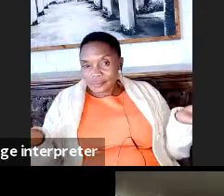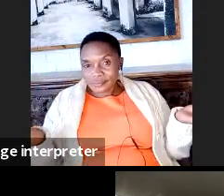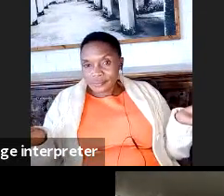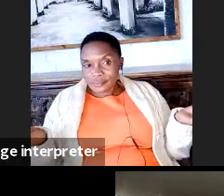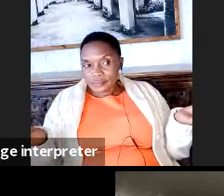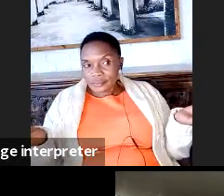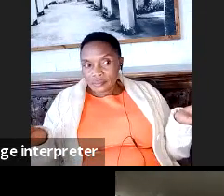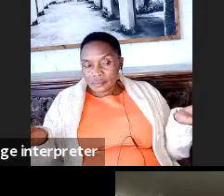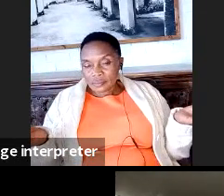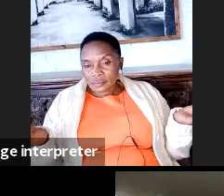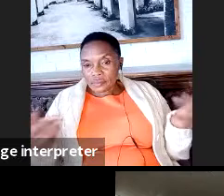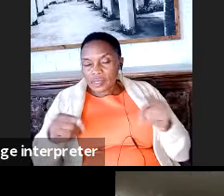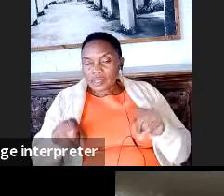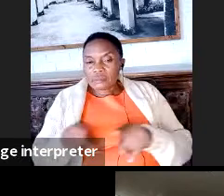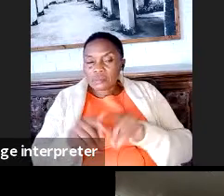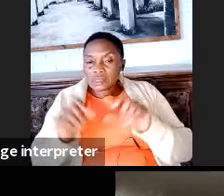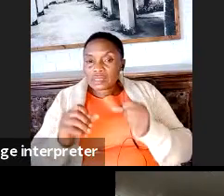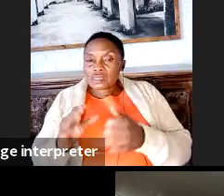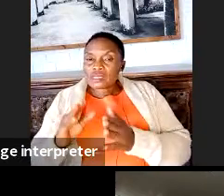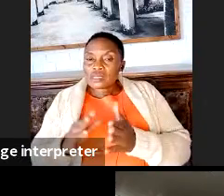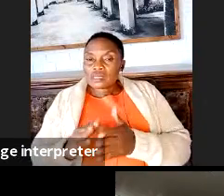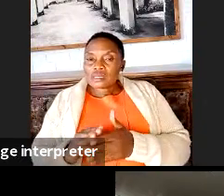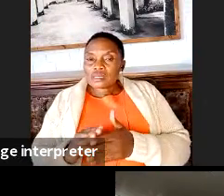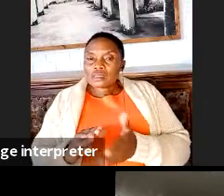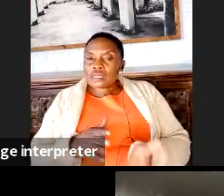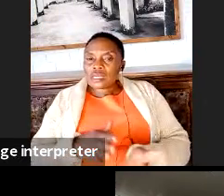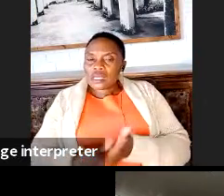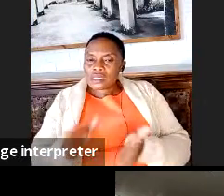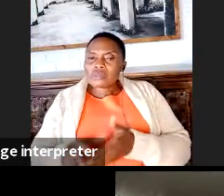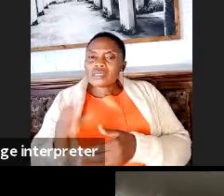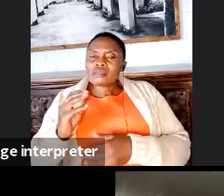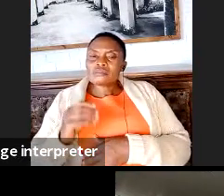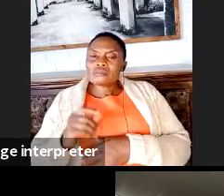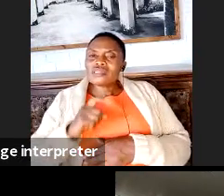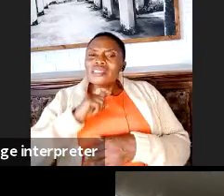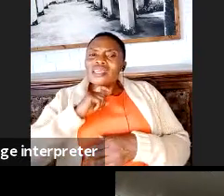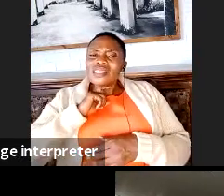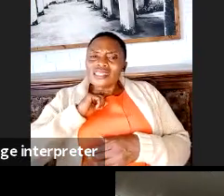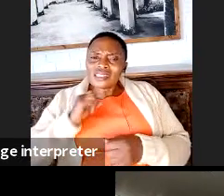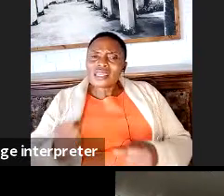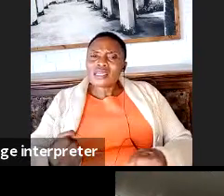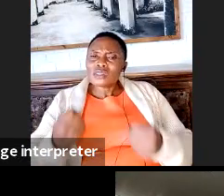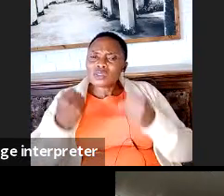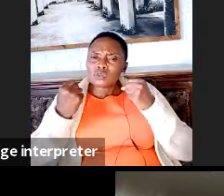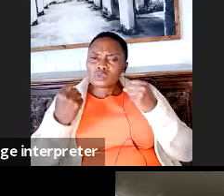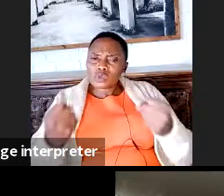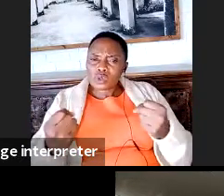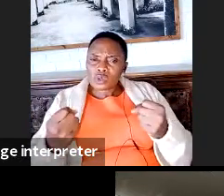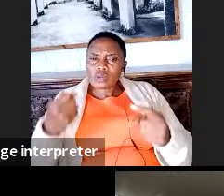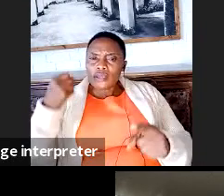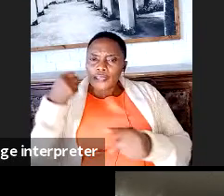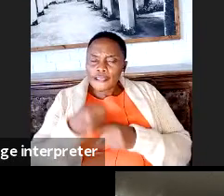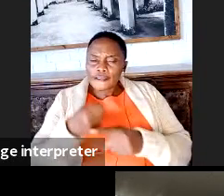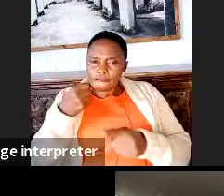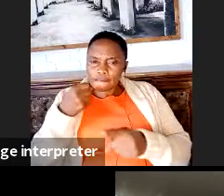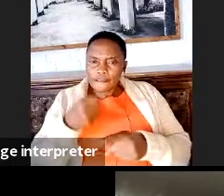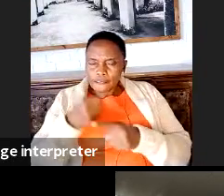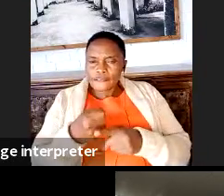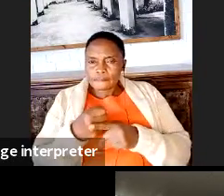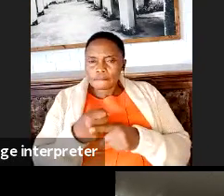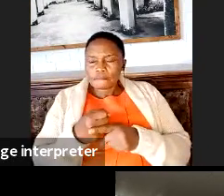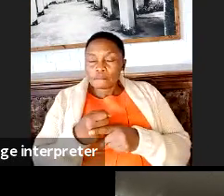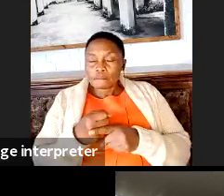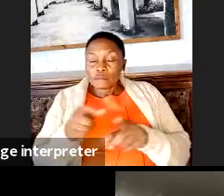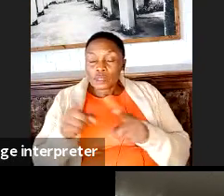the need for greater awareness and stronger advocacy on the ground to keep these people. Well, again, just even the lack